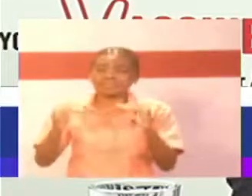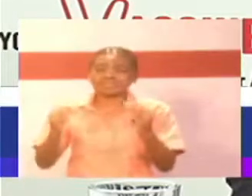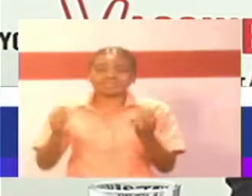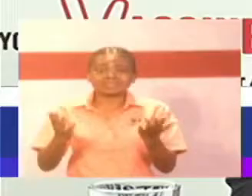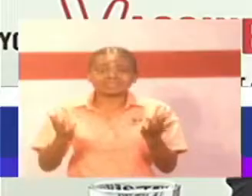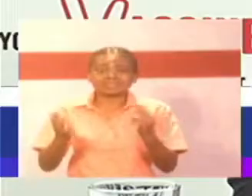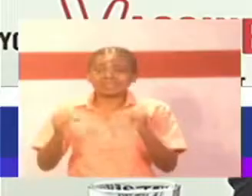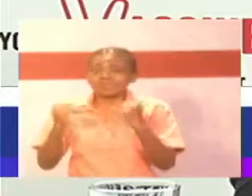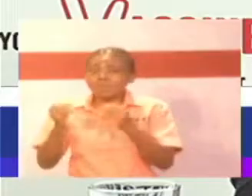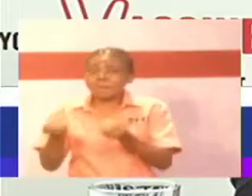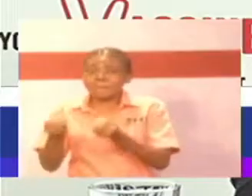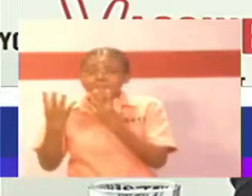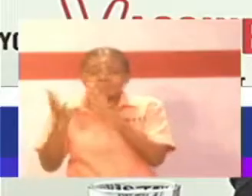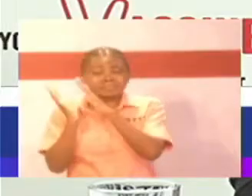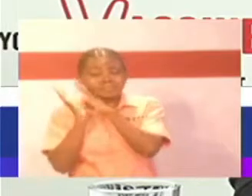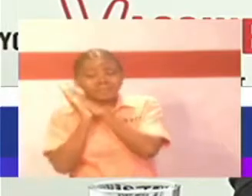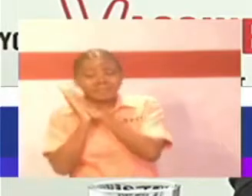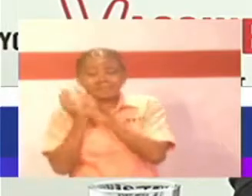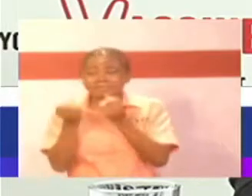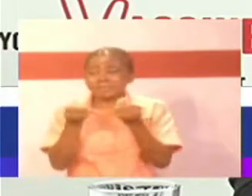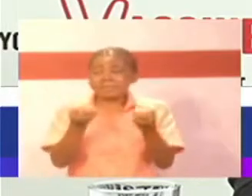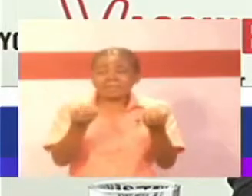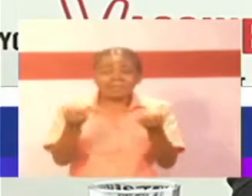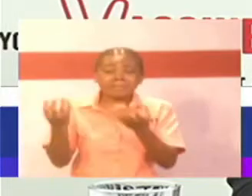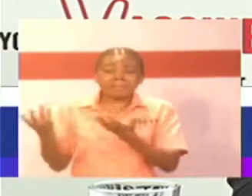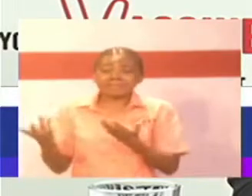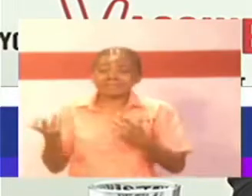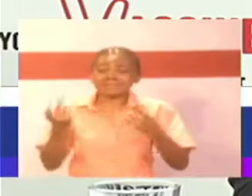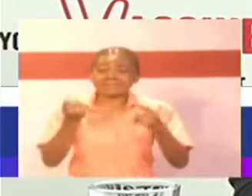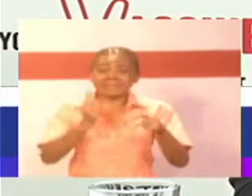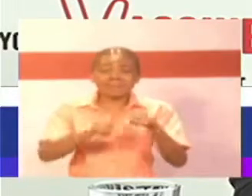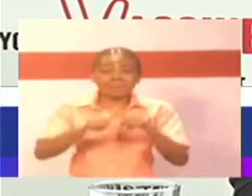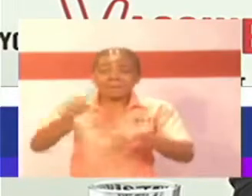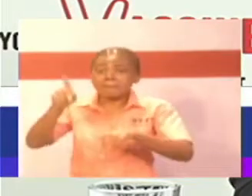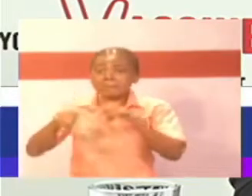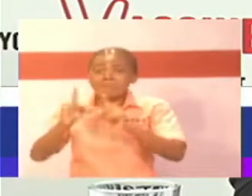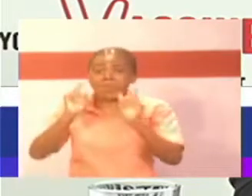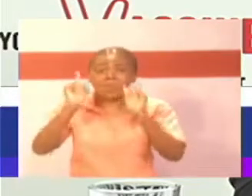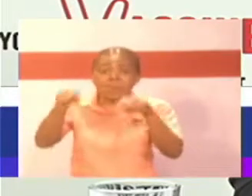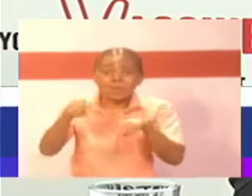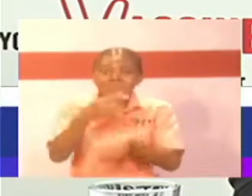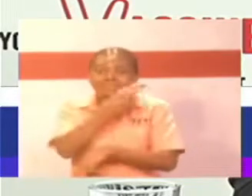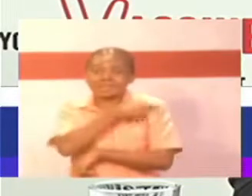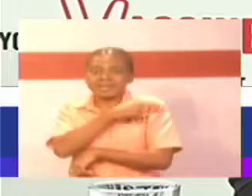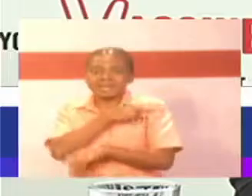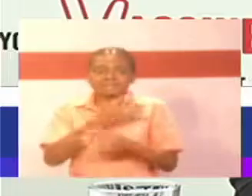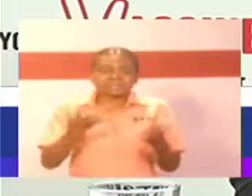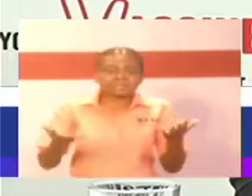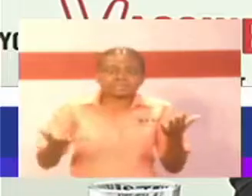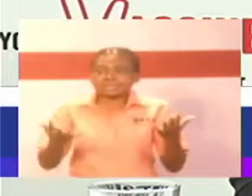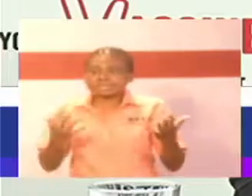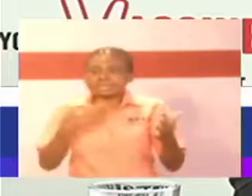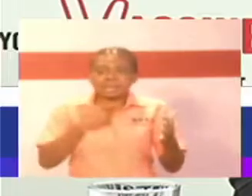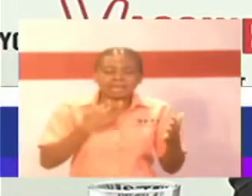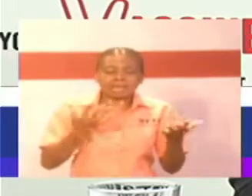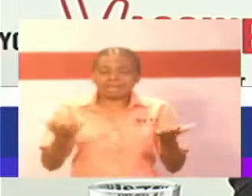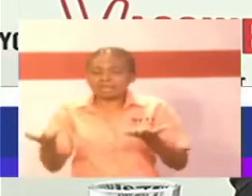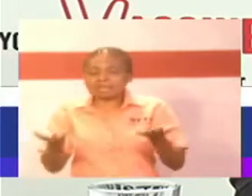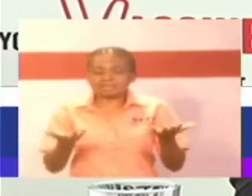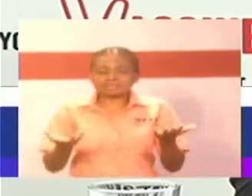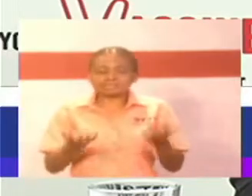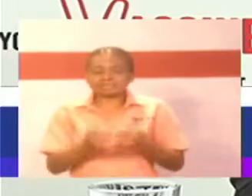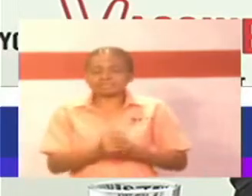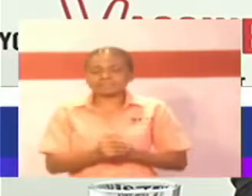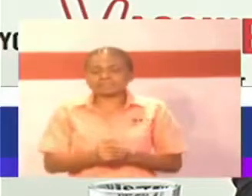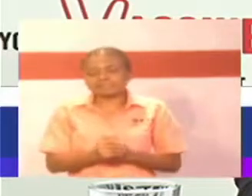On Saturday, the Honourable Minister indicated that this was a trend for concern because we were